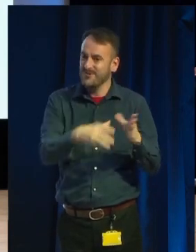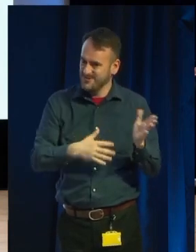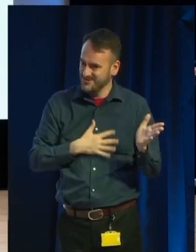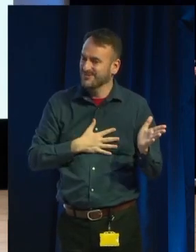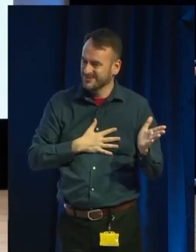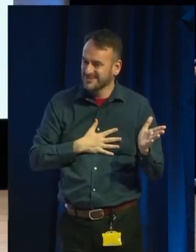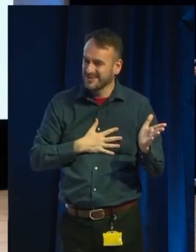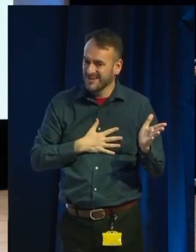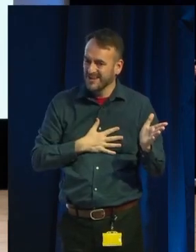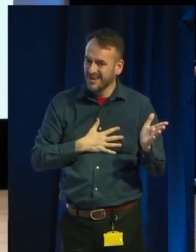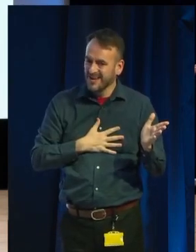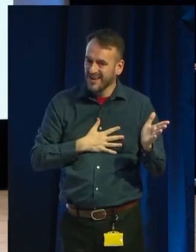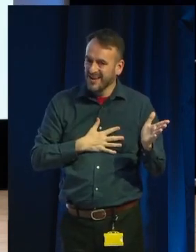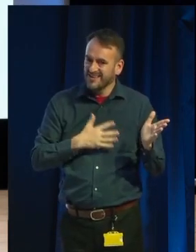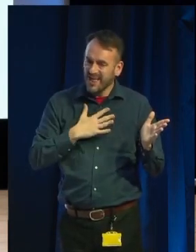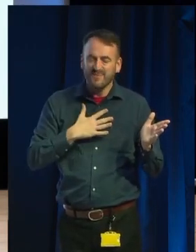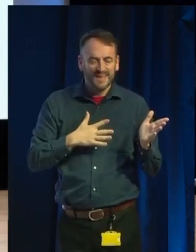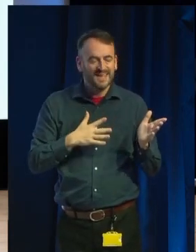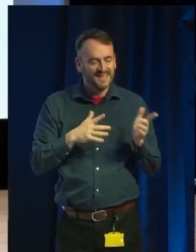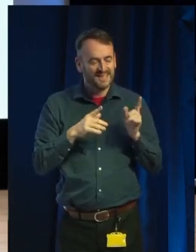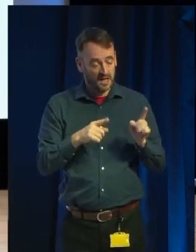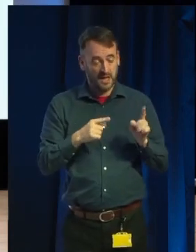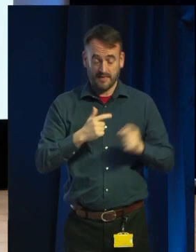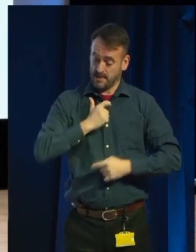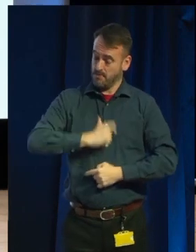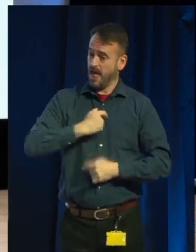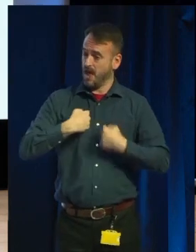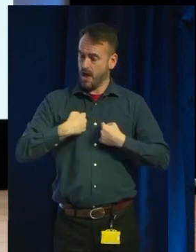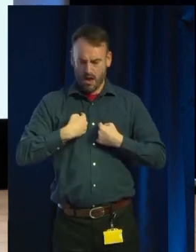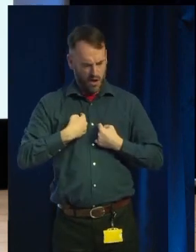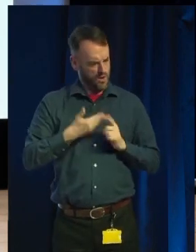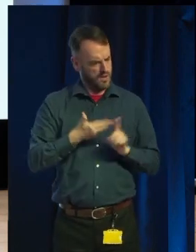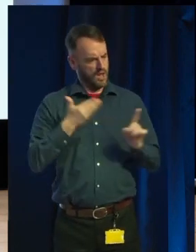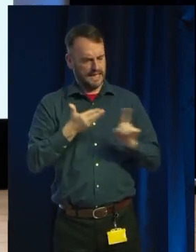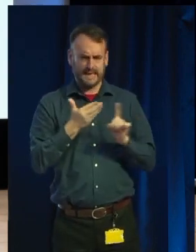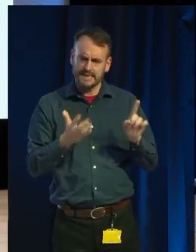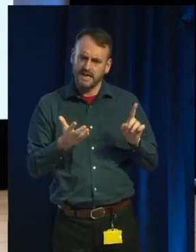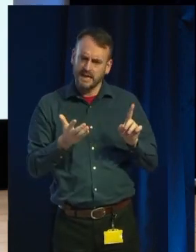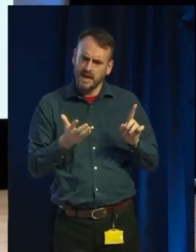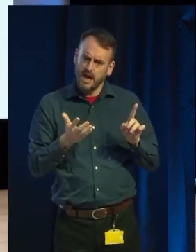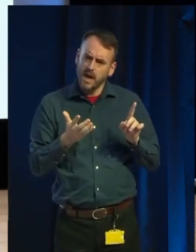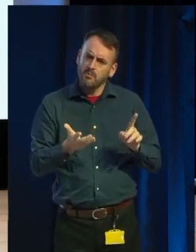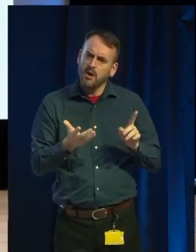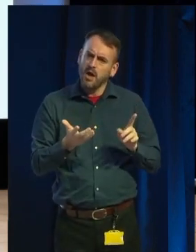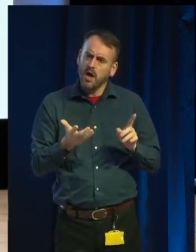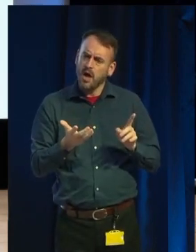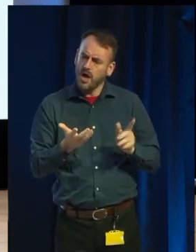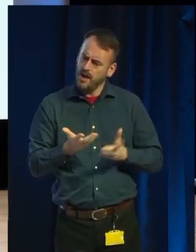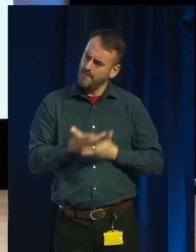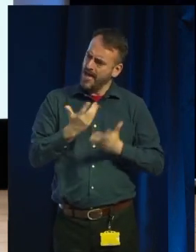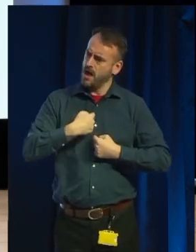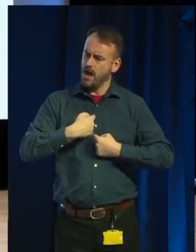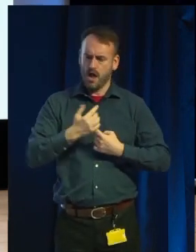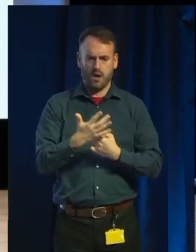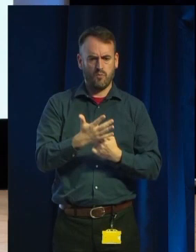character notices those comments. And I didn't want to pressure the player in always